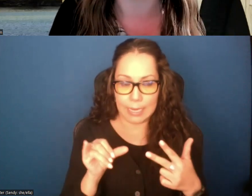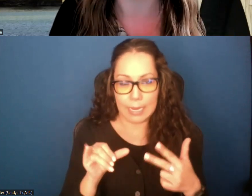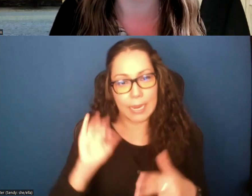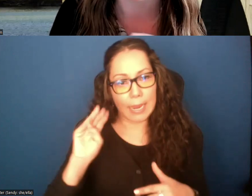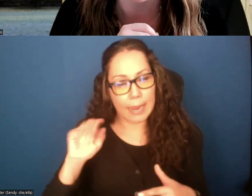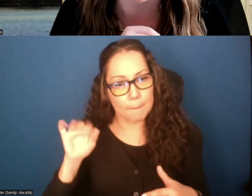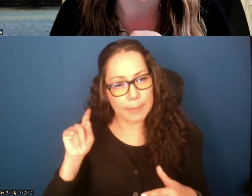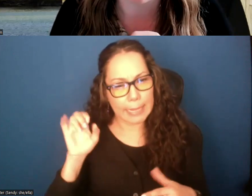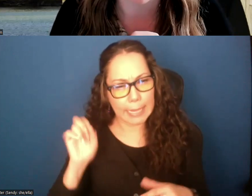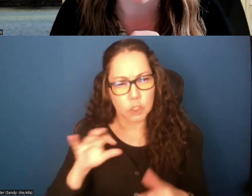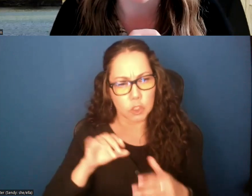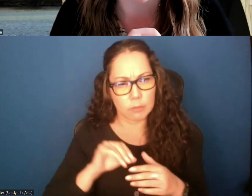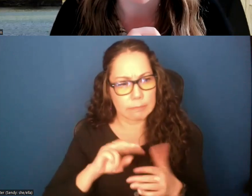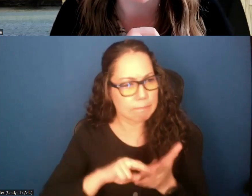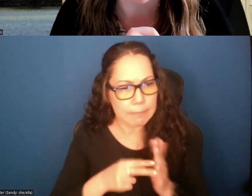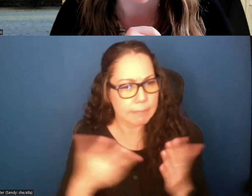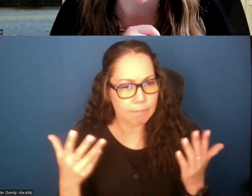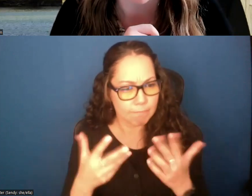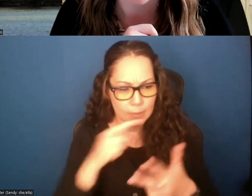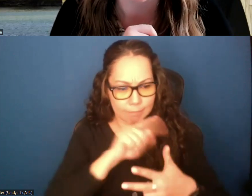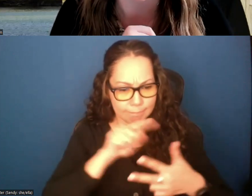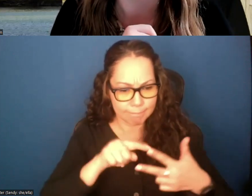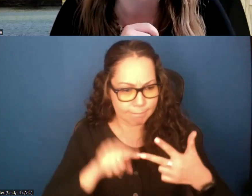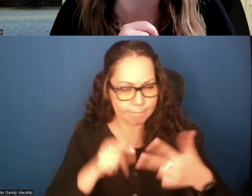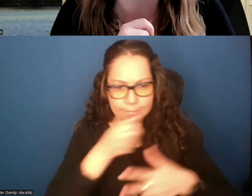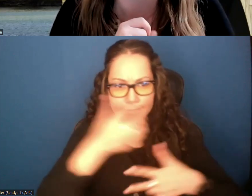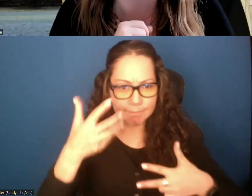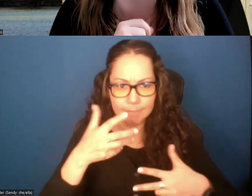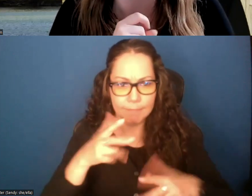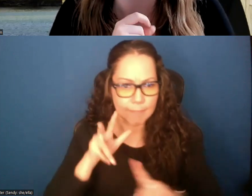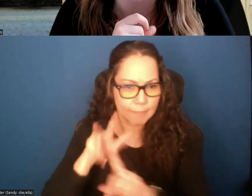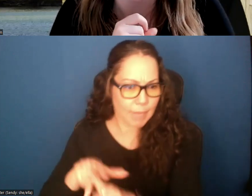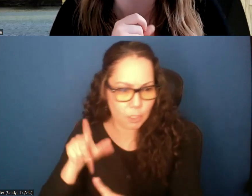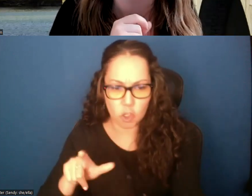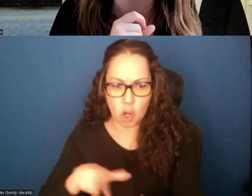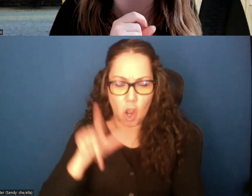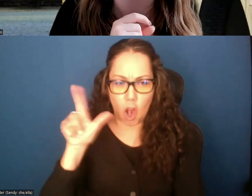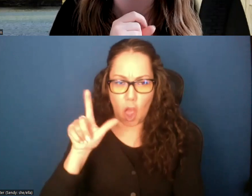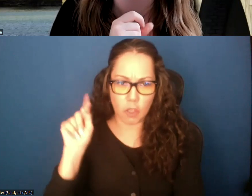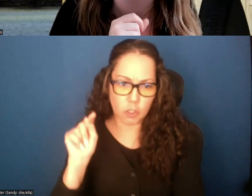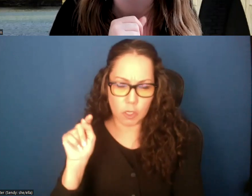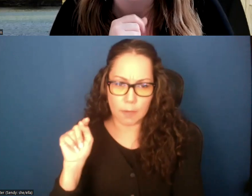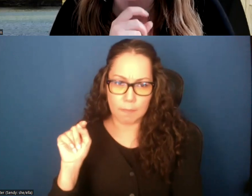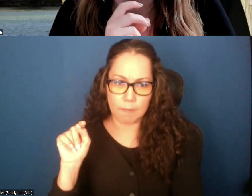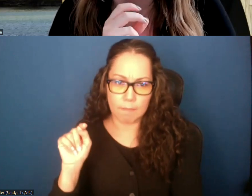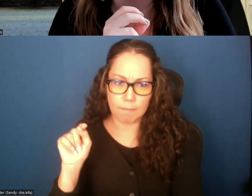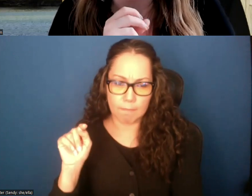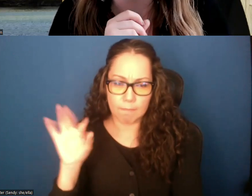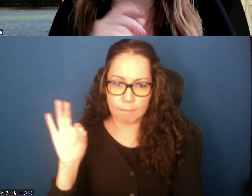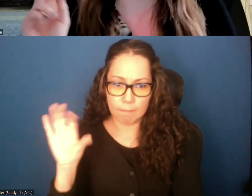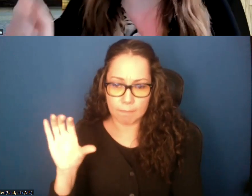What are the additional benefits and roles of long-term care facility visitation? And what are the known impacts of visitation restrictions?